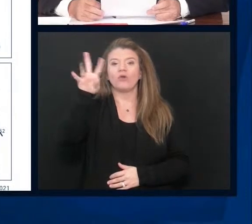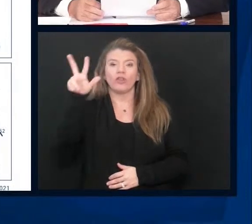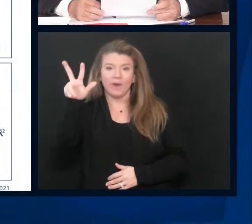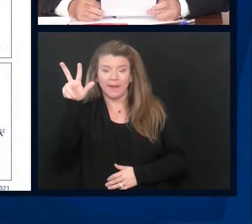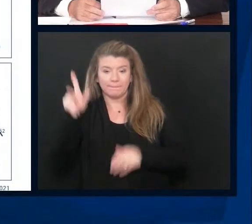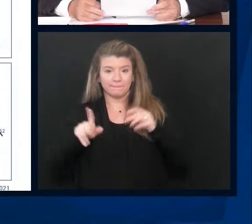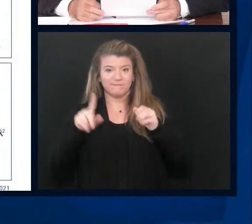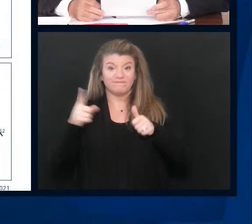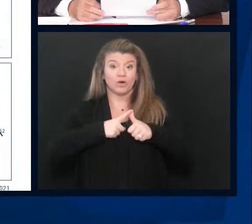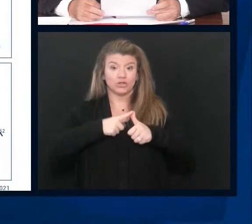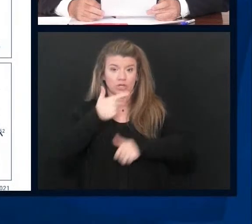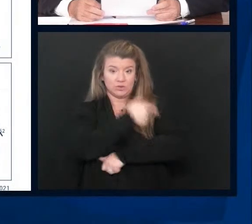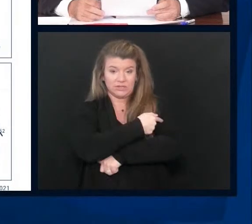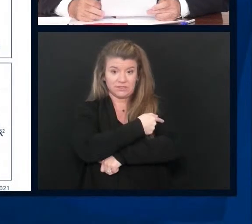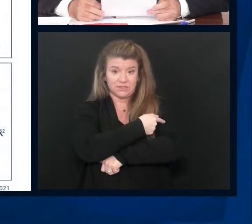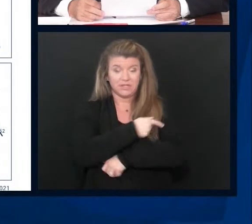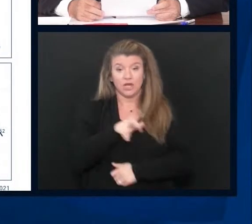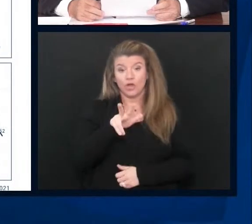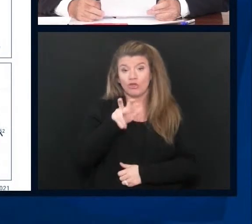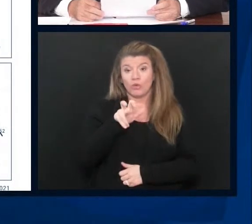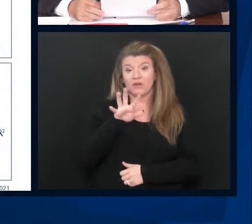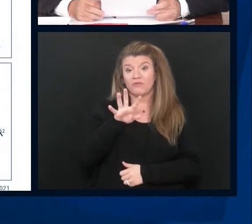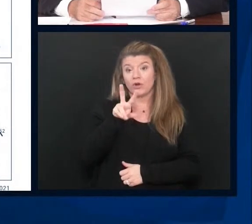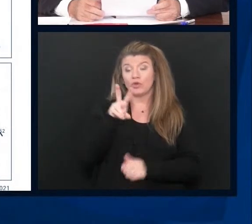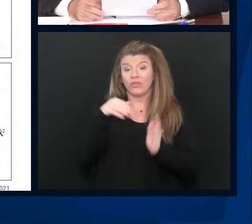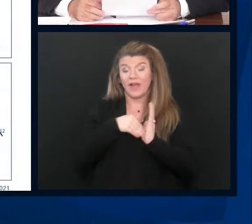518,543 first doses,